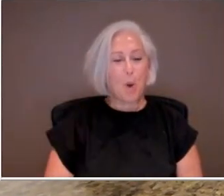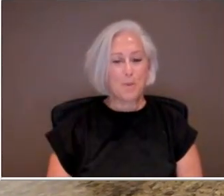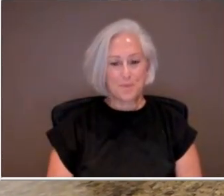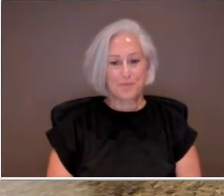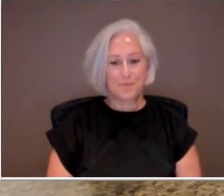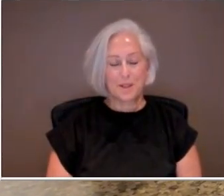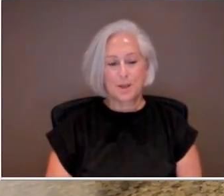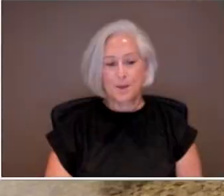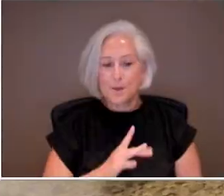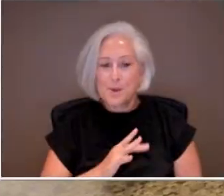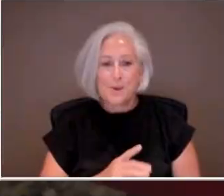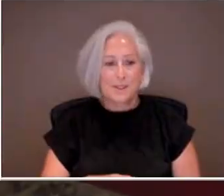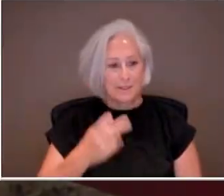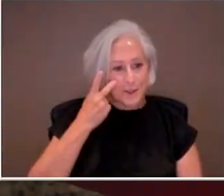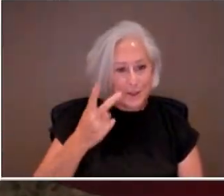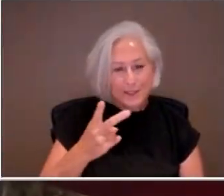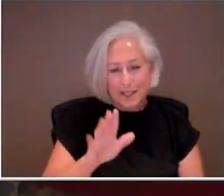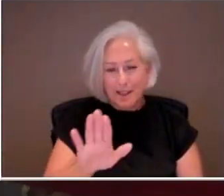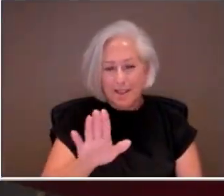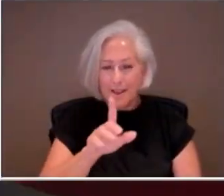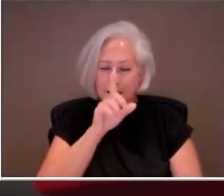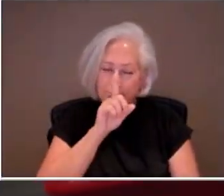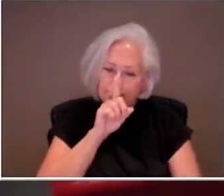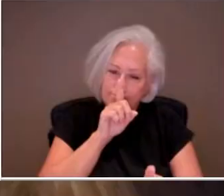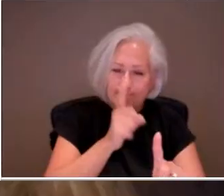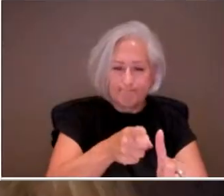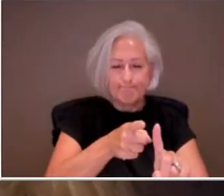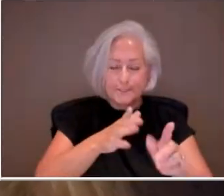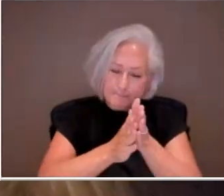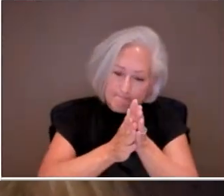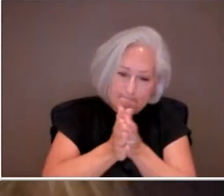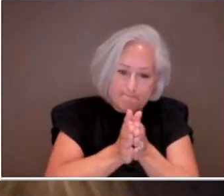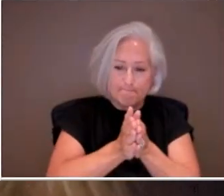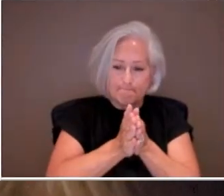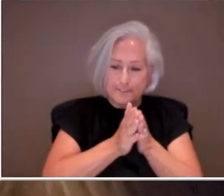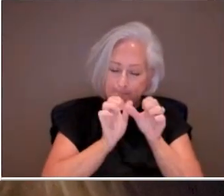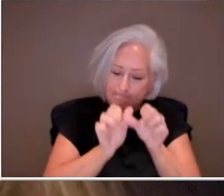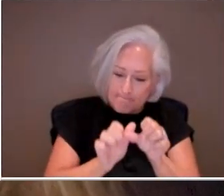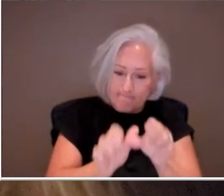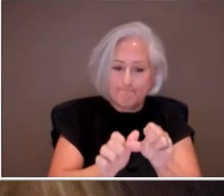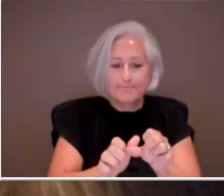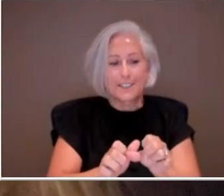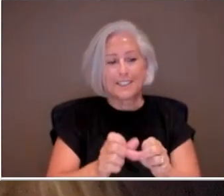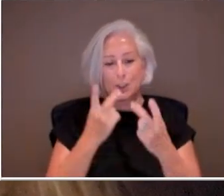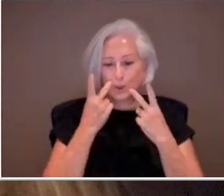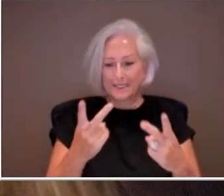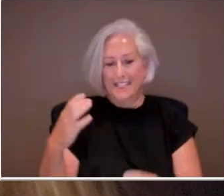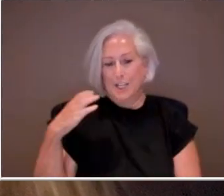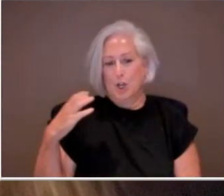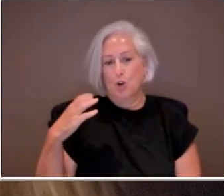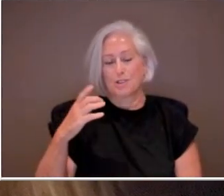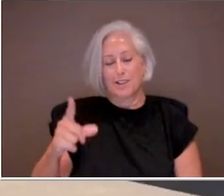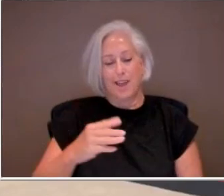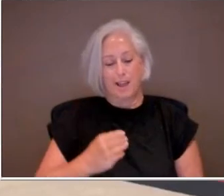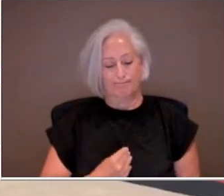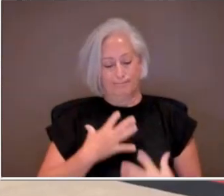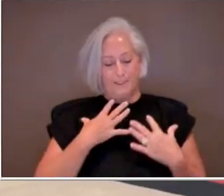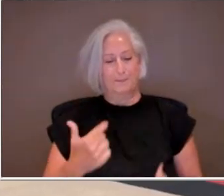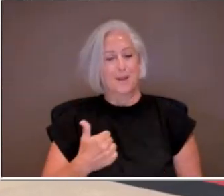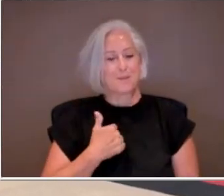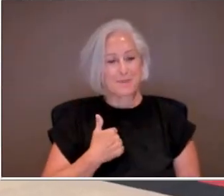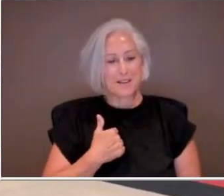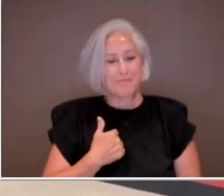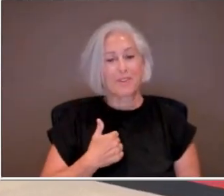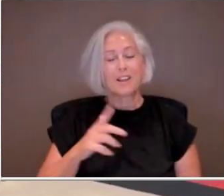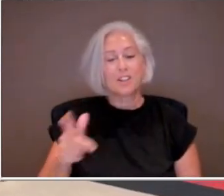the resiliency of the athletes, the coaches, that's inspirational to me. She relied a lot on her family and the